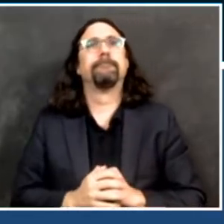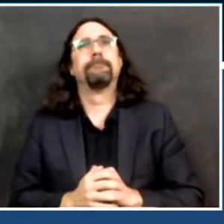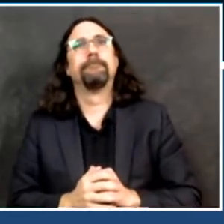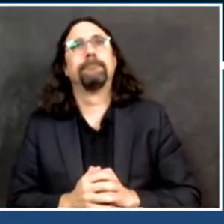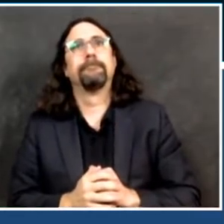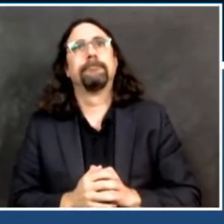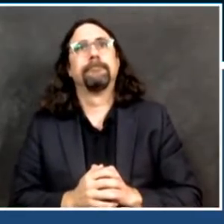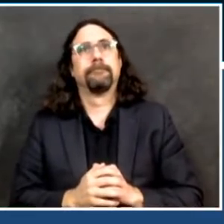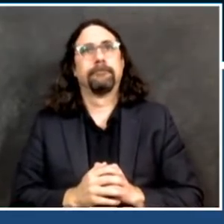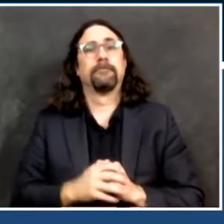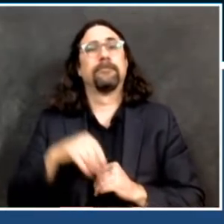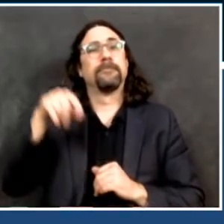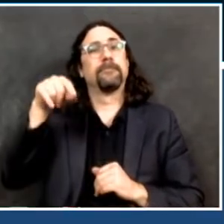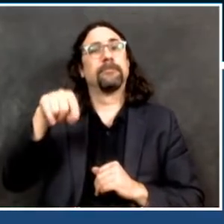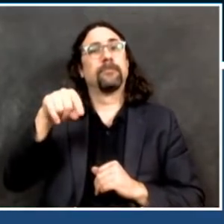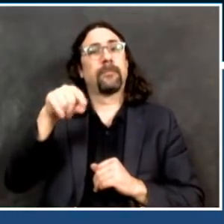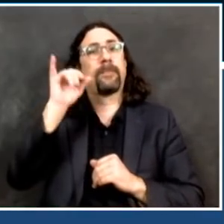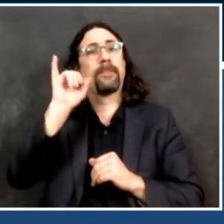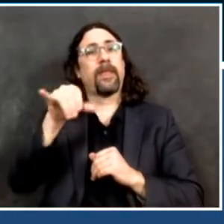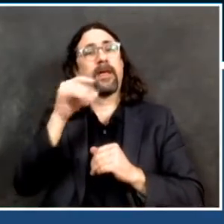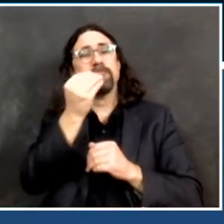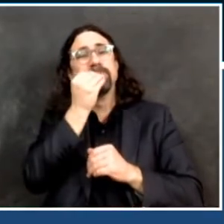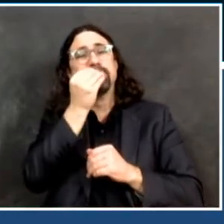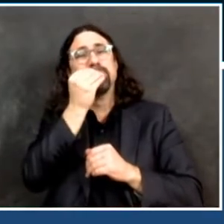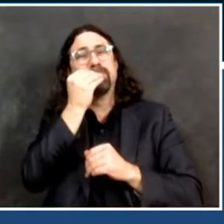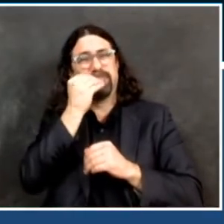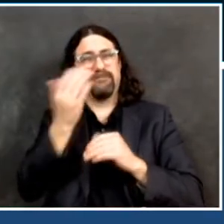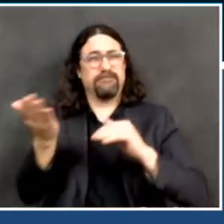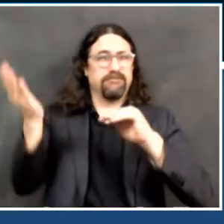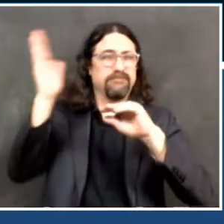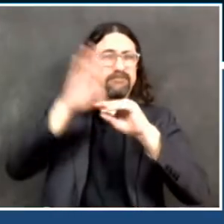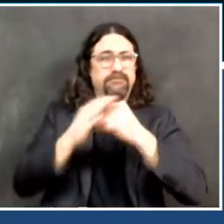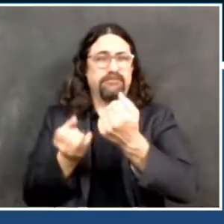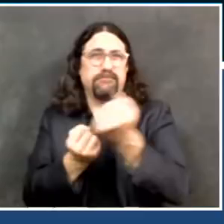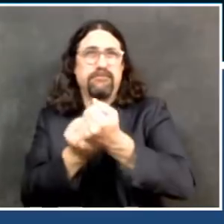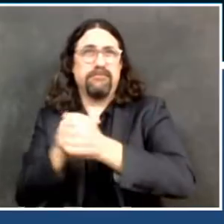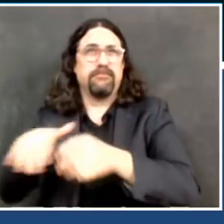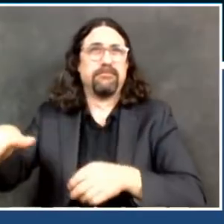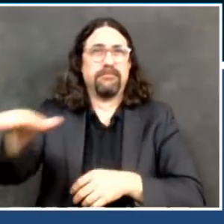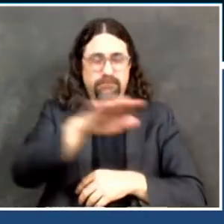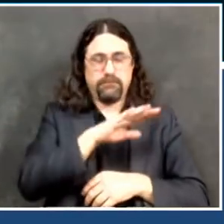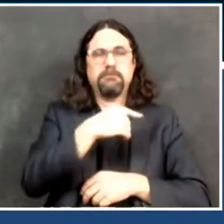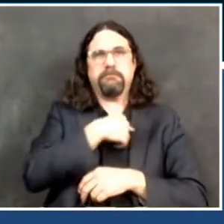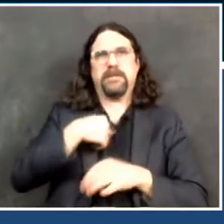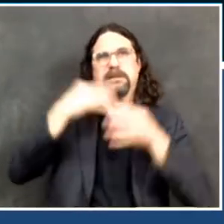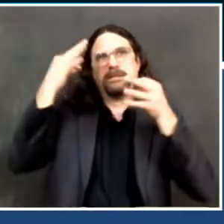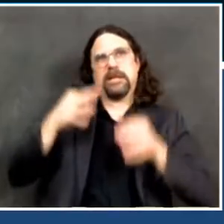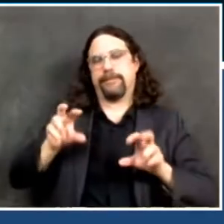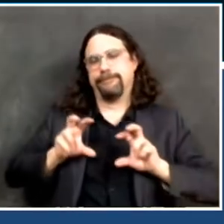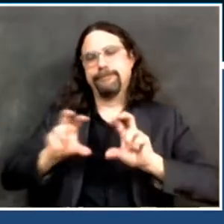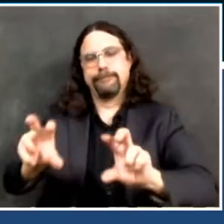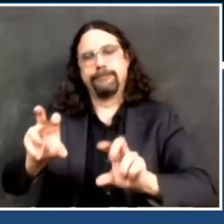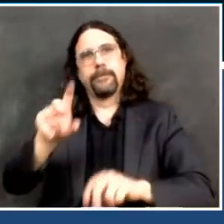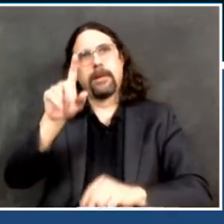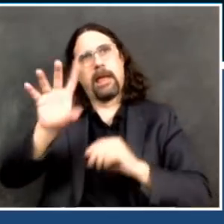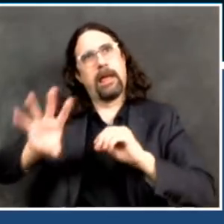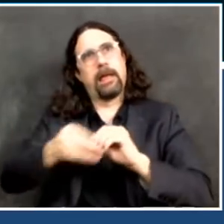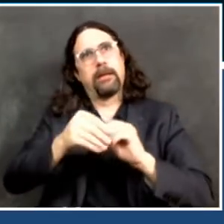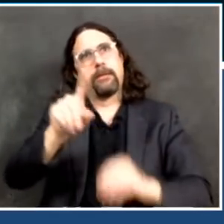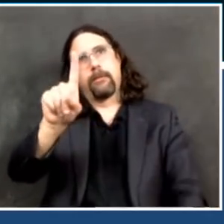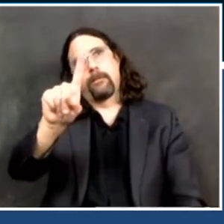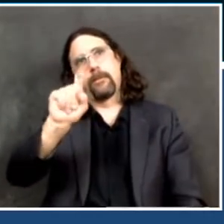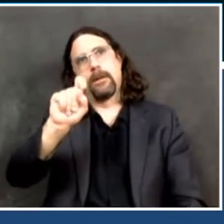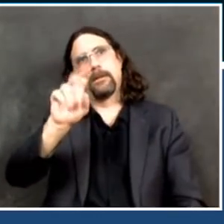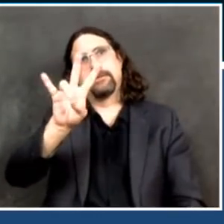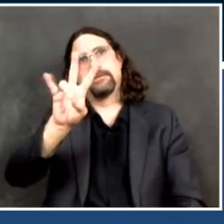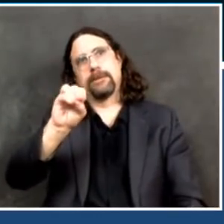initiative to make sure every New Yorker gets what they need and no New Yorker goes hungry. Now, thank God